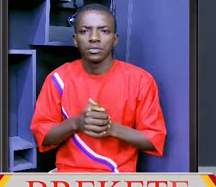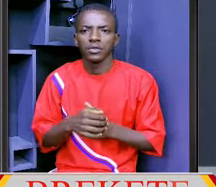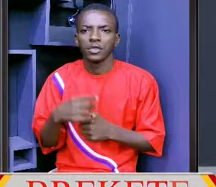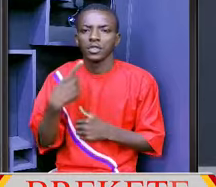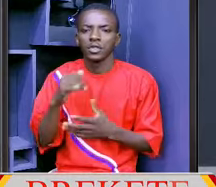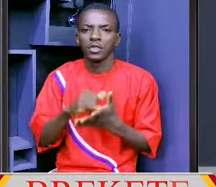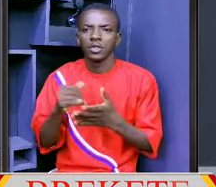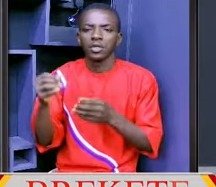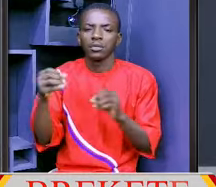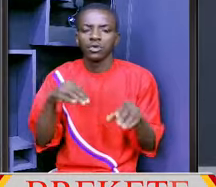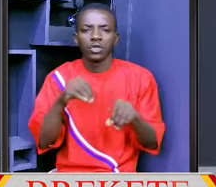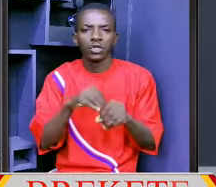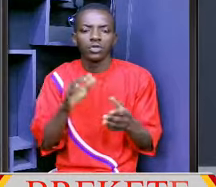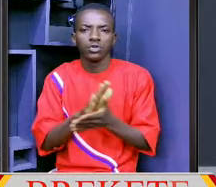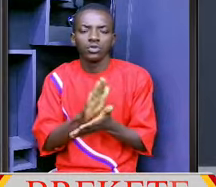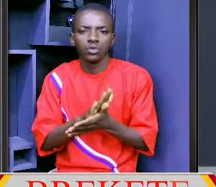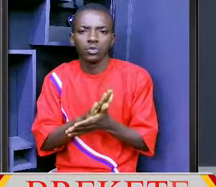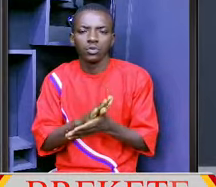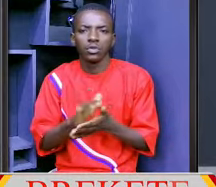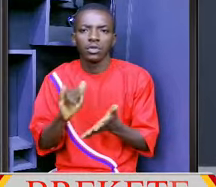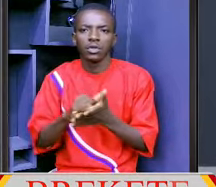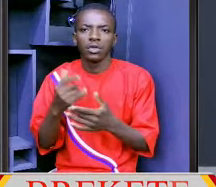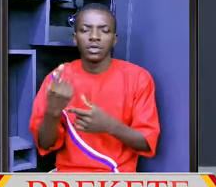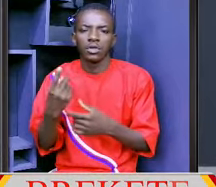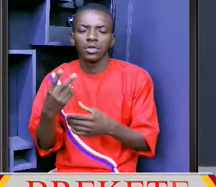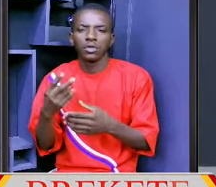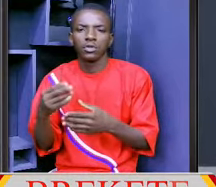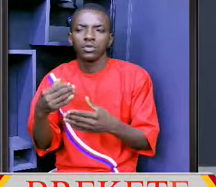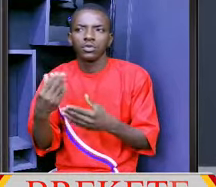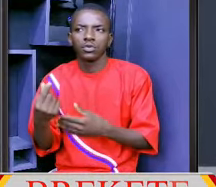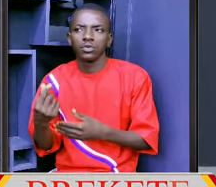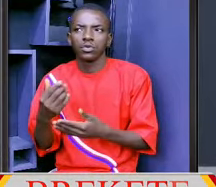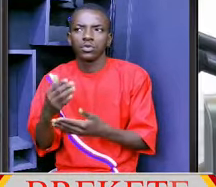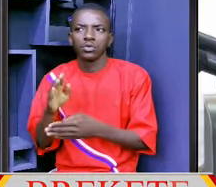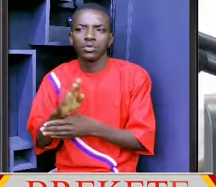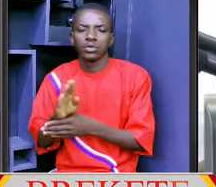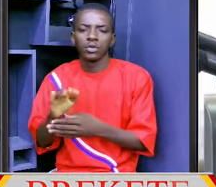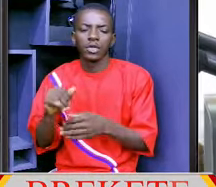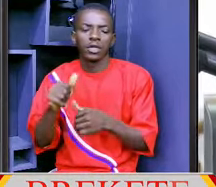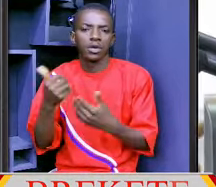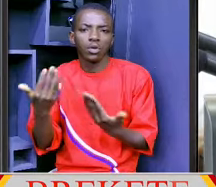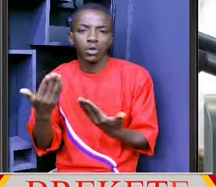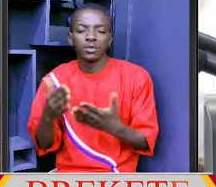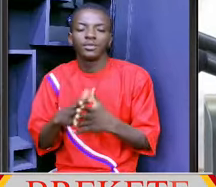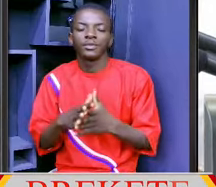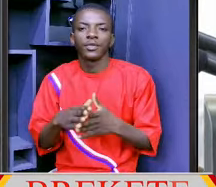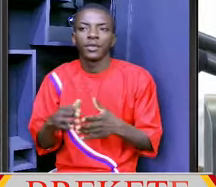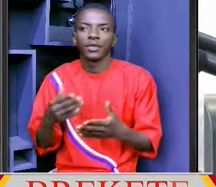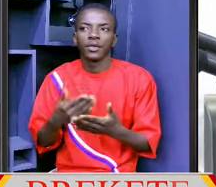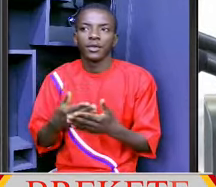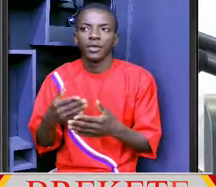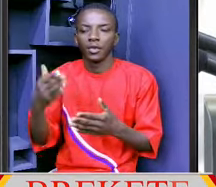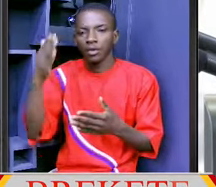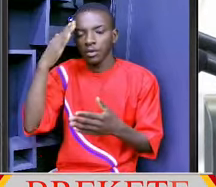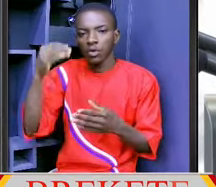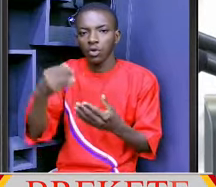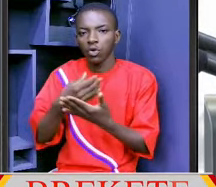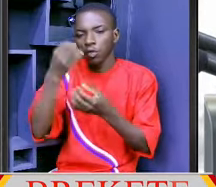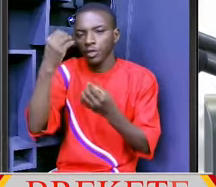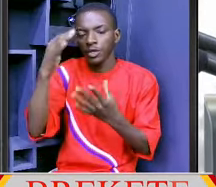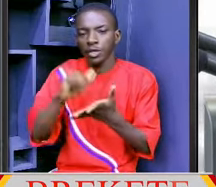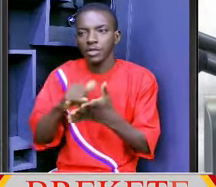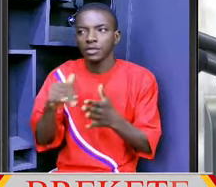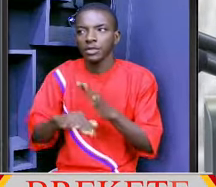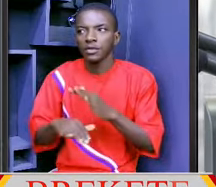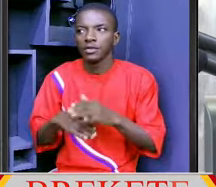So I said, make them put her for school. That day we do small shopping and the rest. So make we know the update ready for ground,